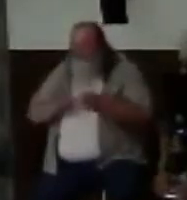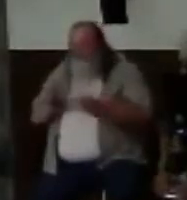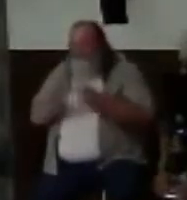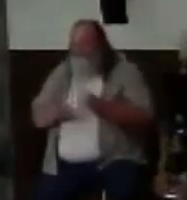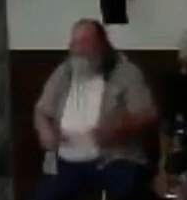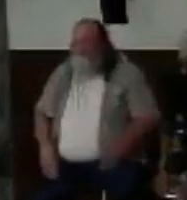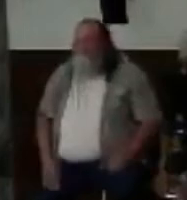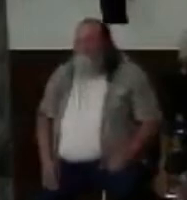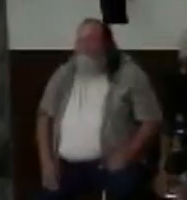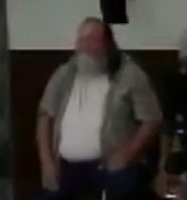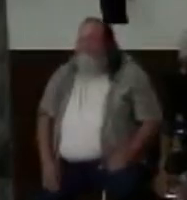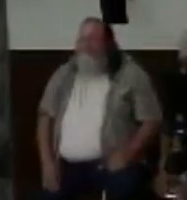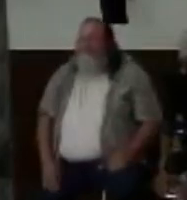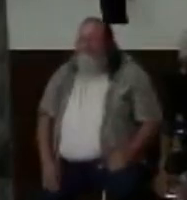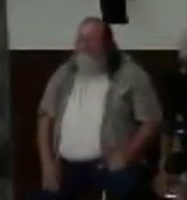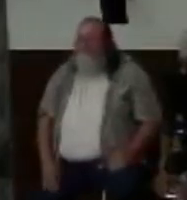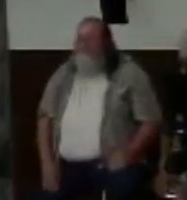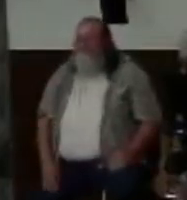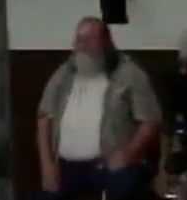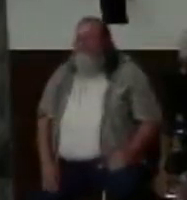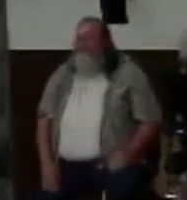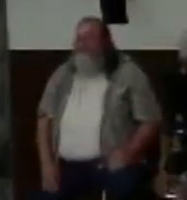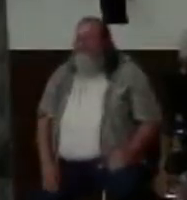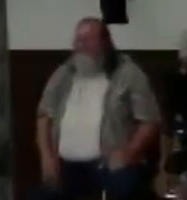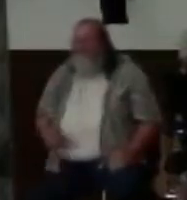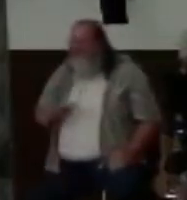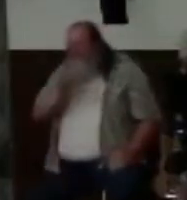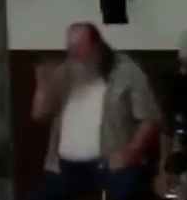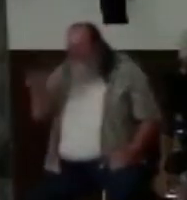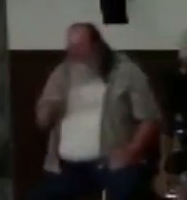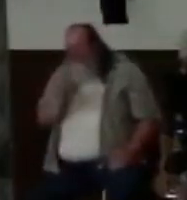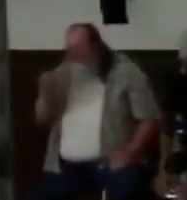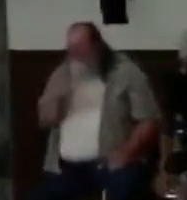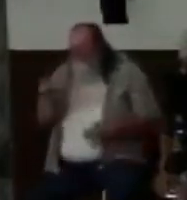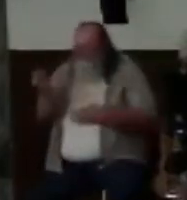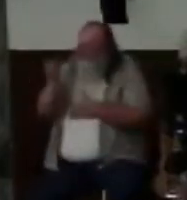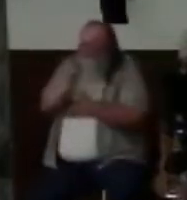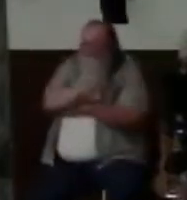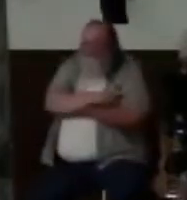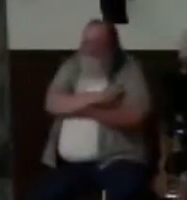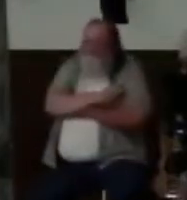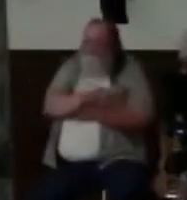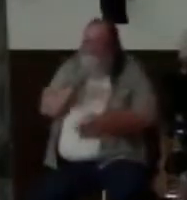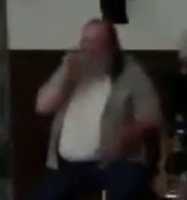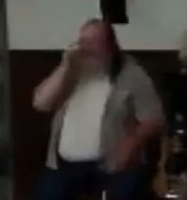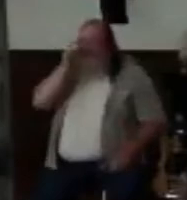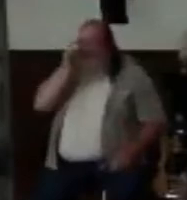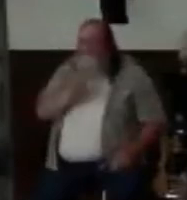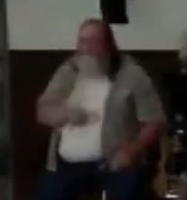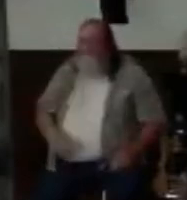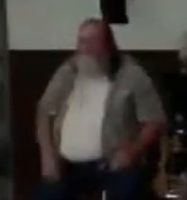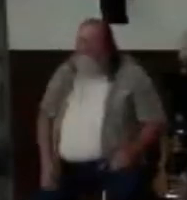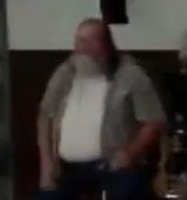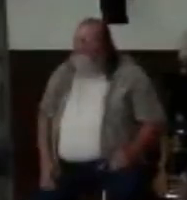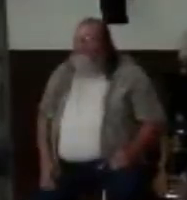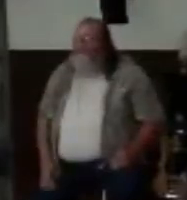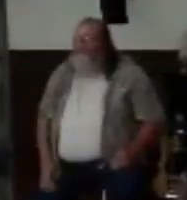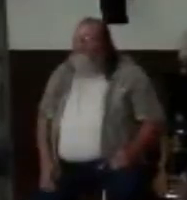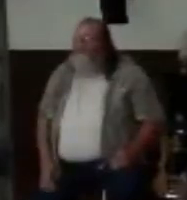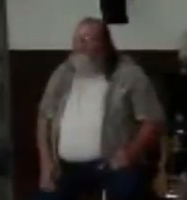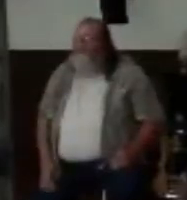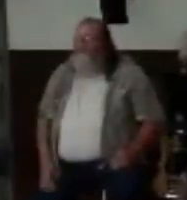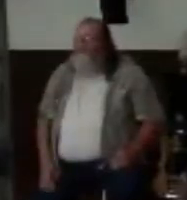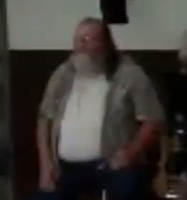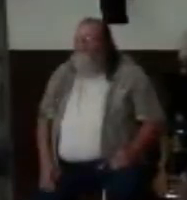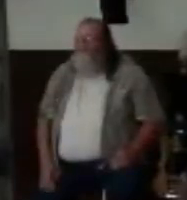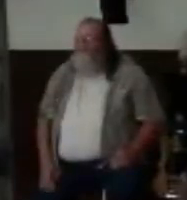Every single day, they would do this ceremony. The priest would go and they would chant Isaiah 12:3, I